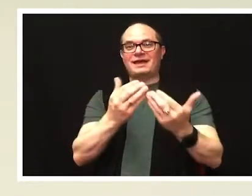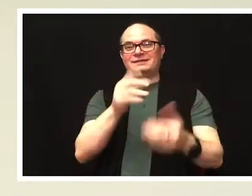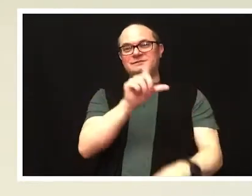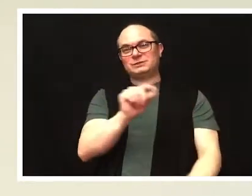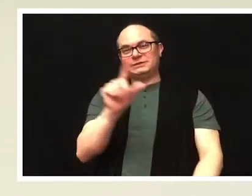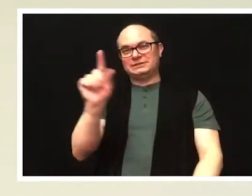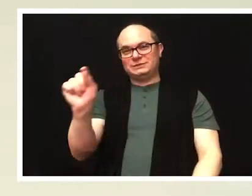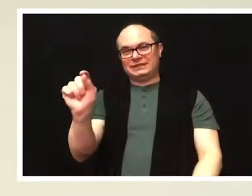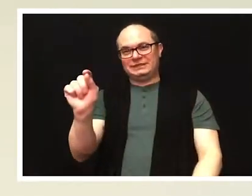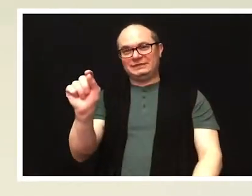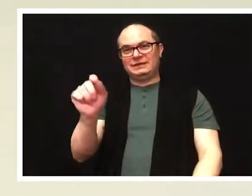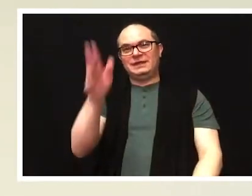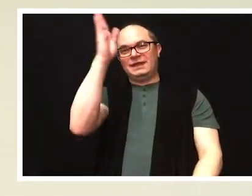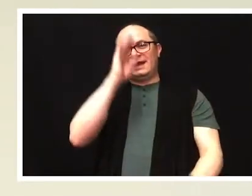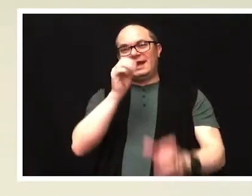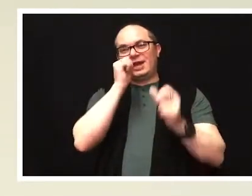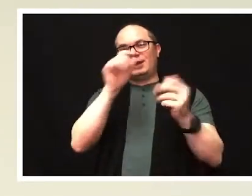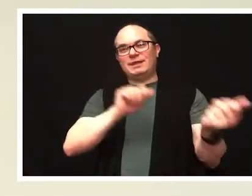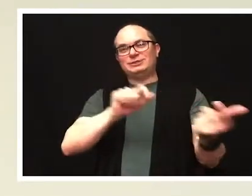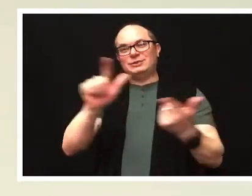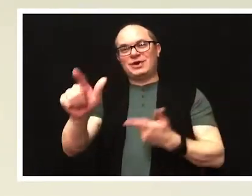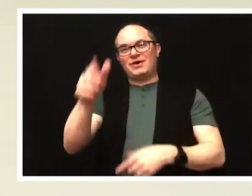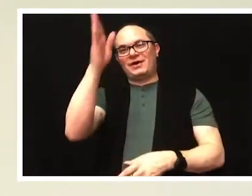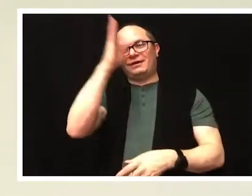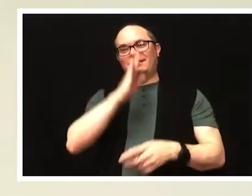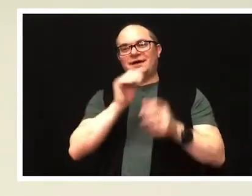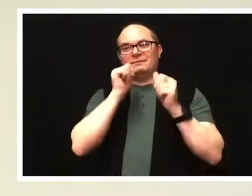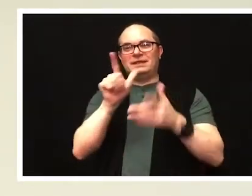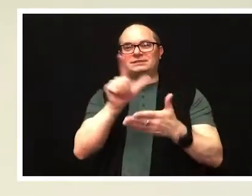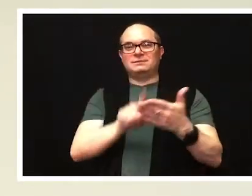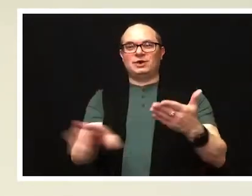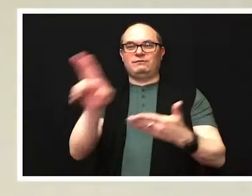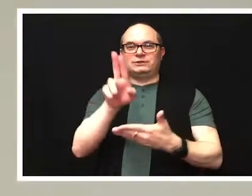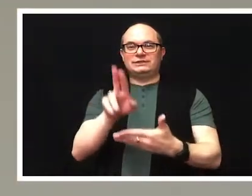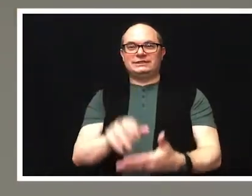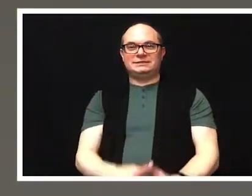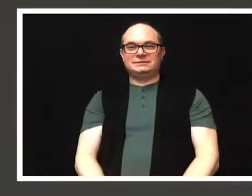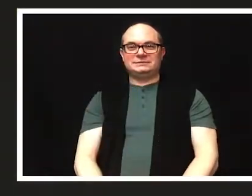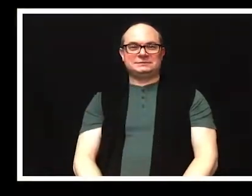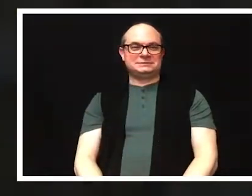of 2020, and God bless you all, and God bless Lamar University.